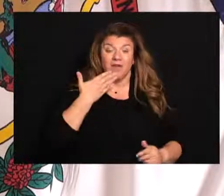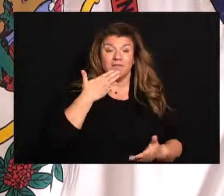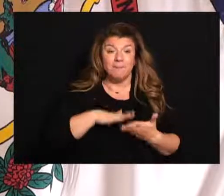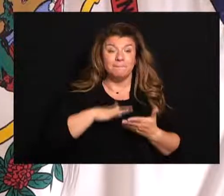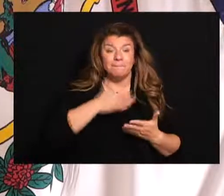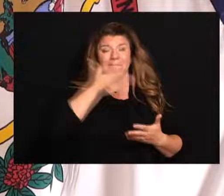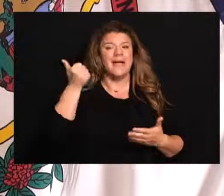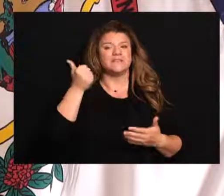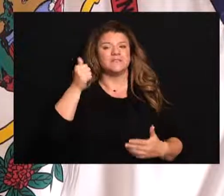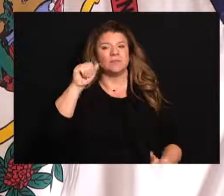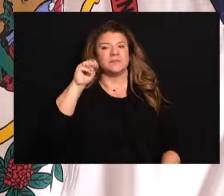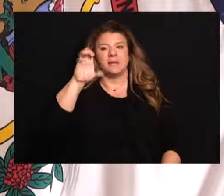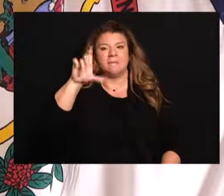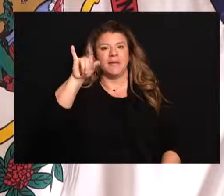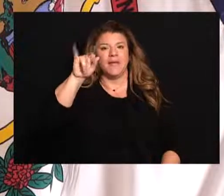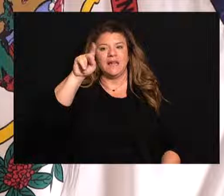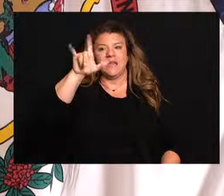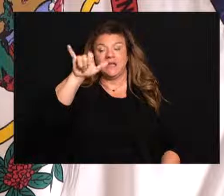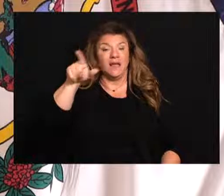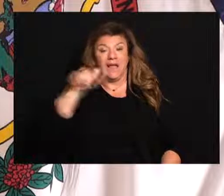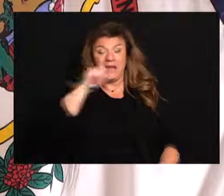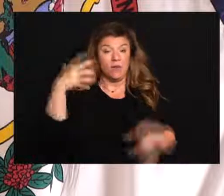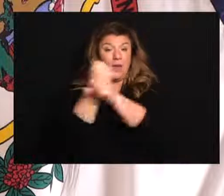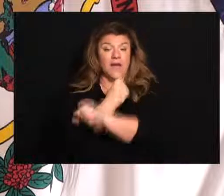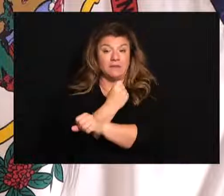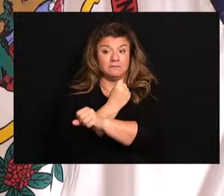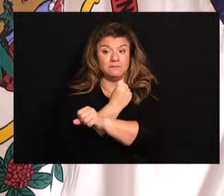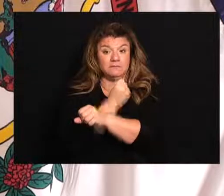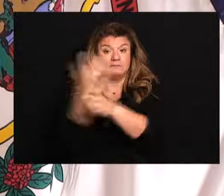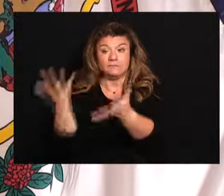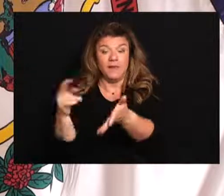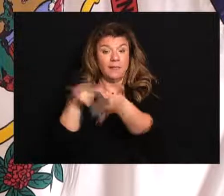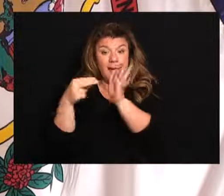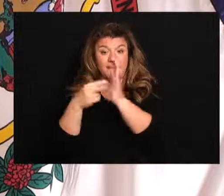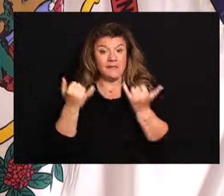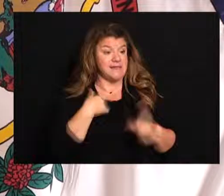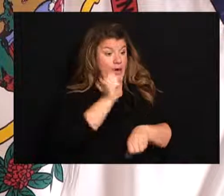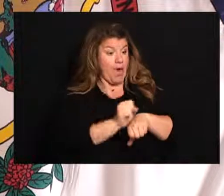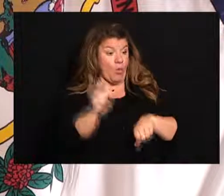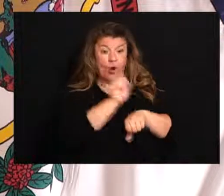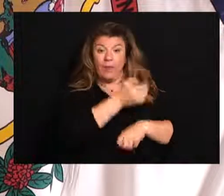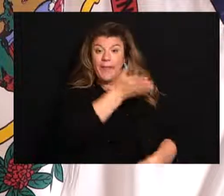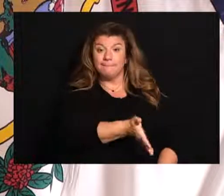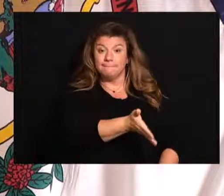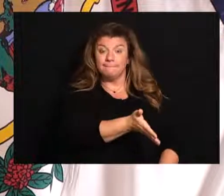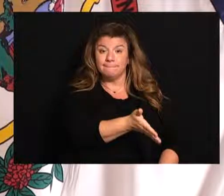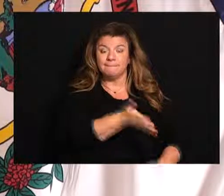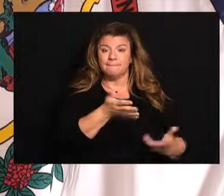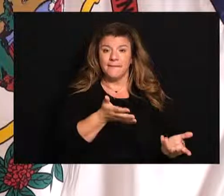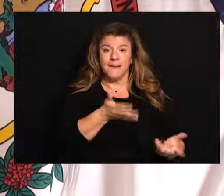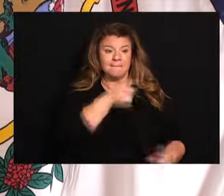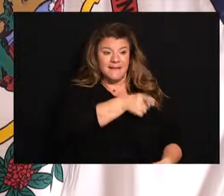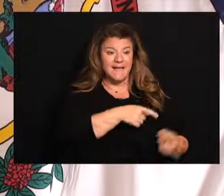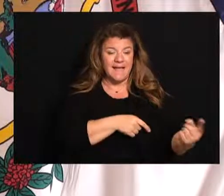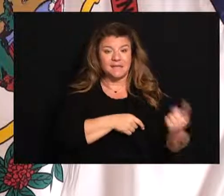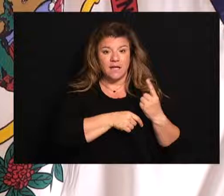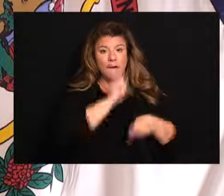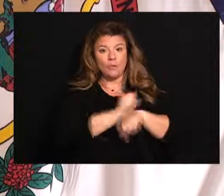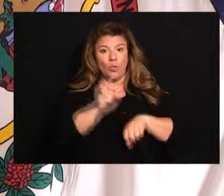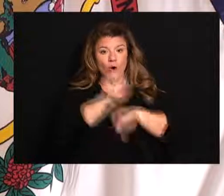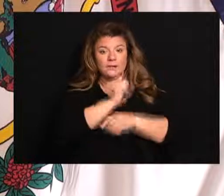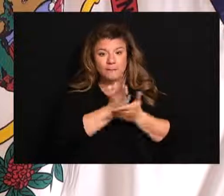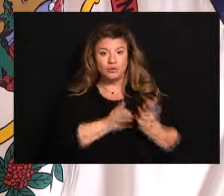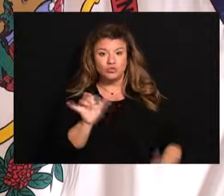McKinley. He didn't win. That means I work with the other candidate. But the other candidate's got to come to work a little